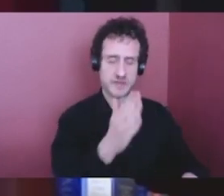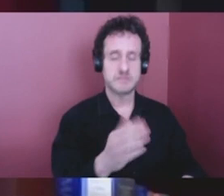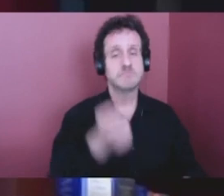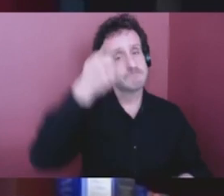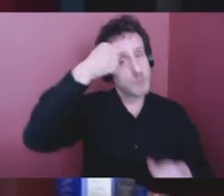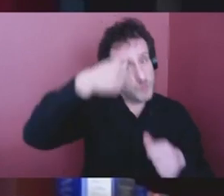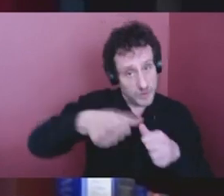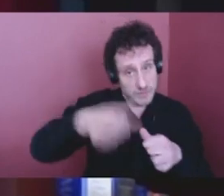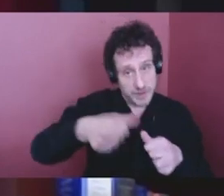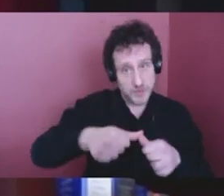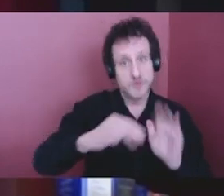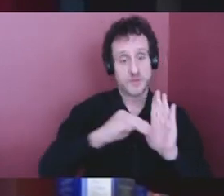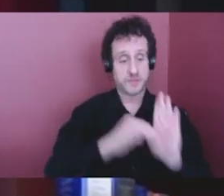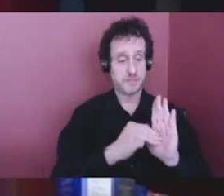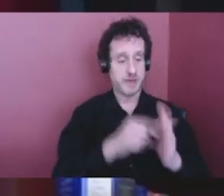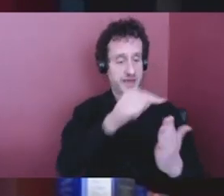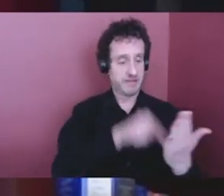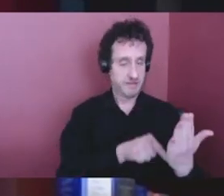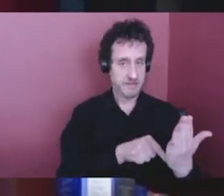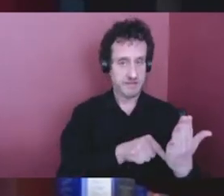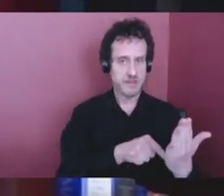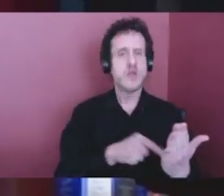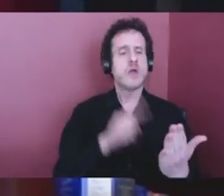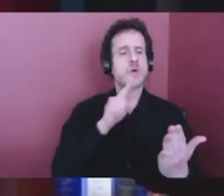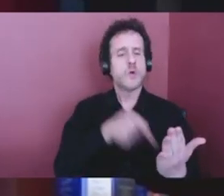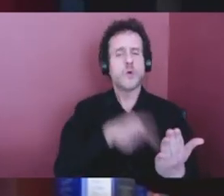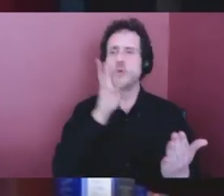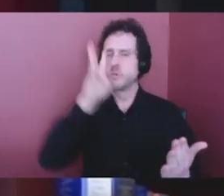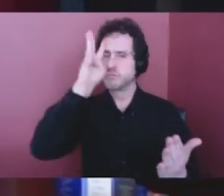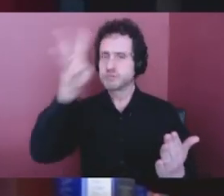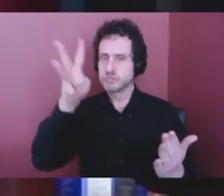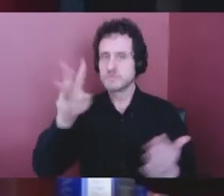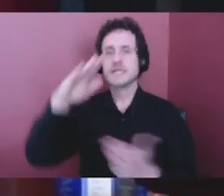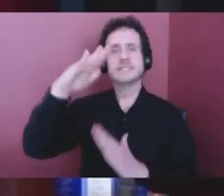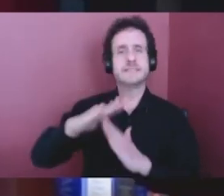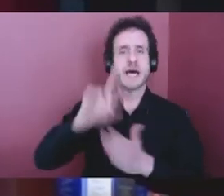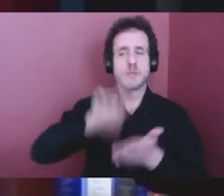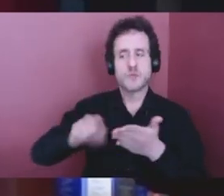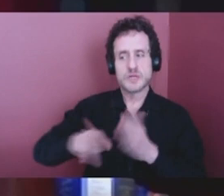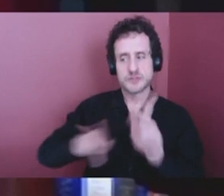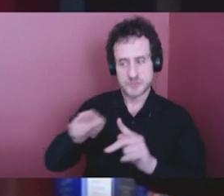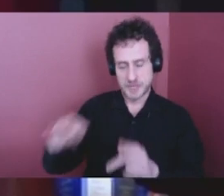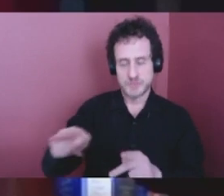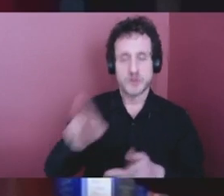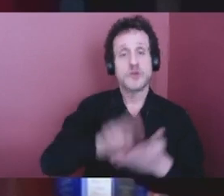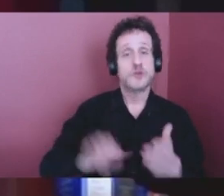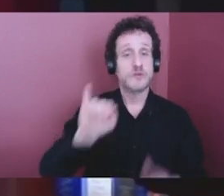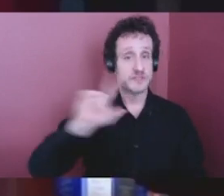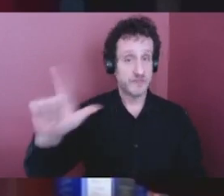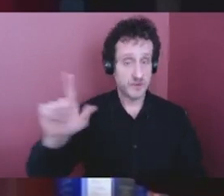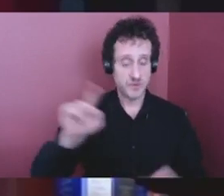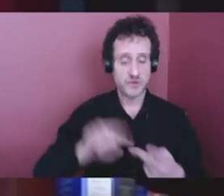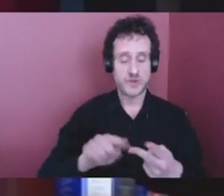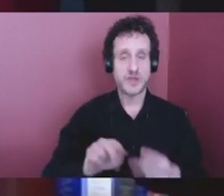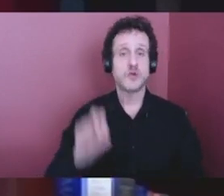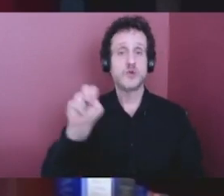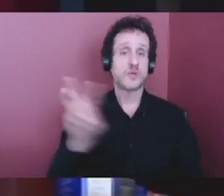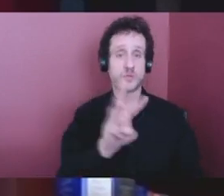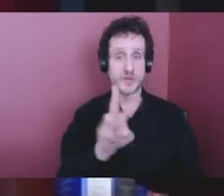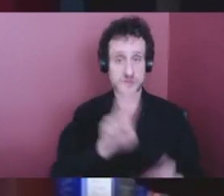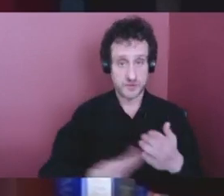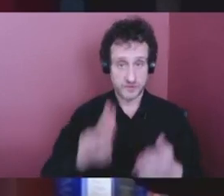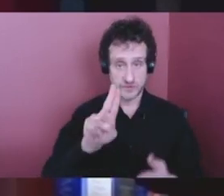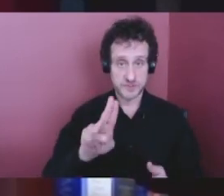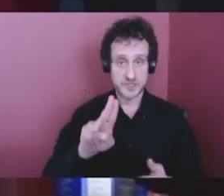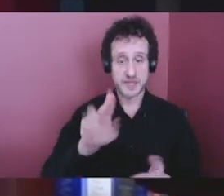that we follow is led by top researchers from the University of Illinois, Urbana-Champaign, Northwestern University School